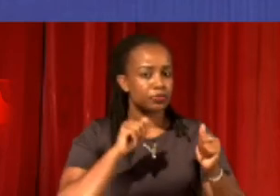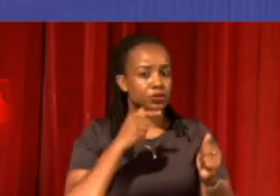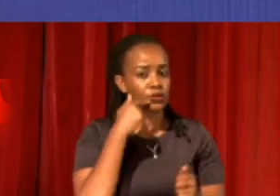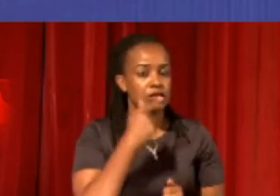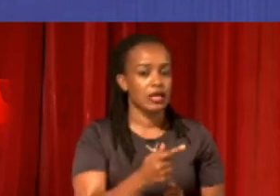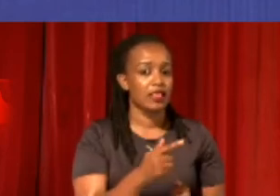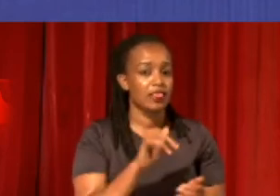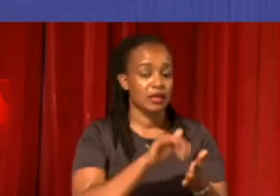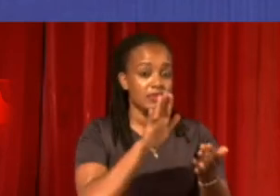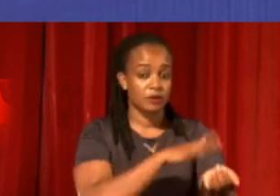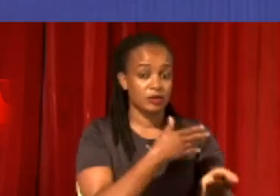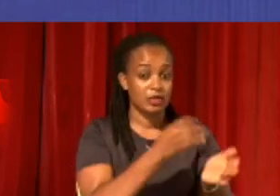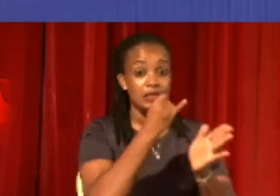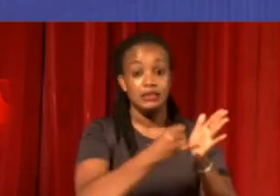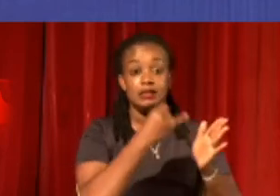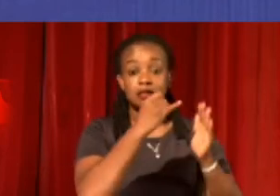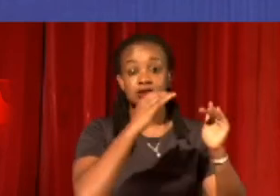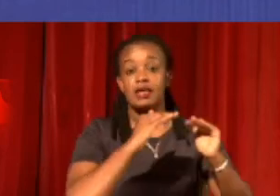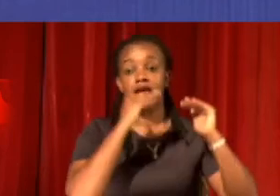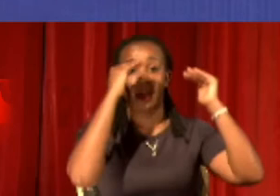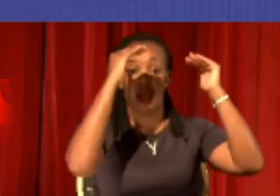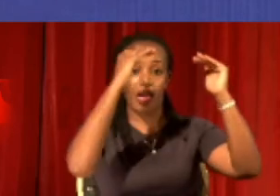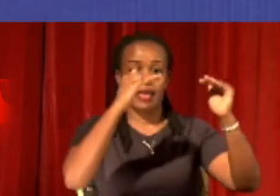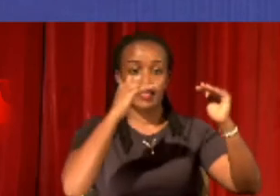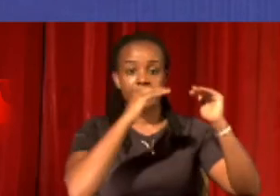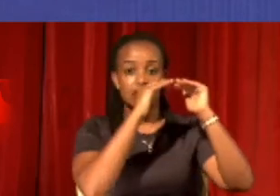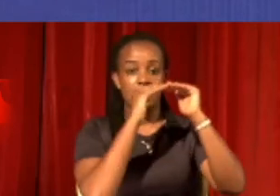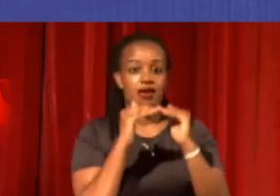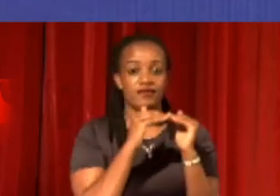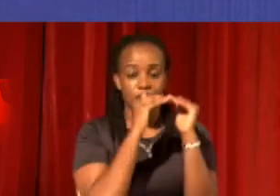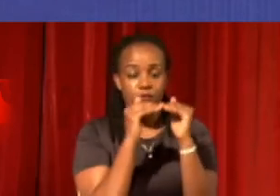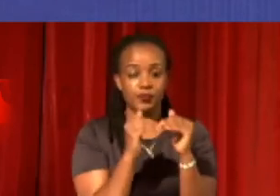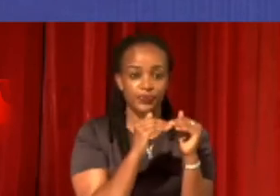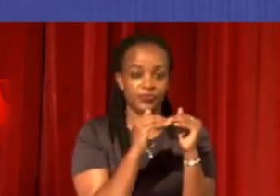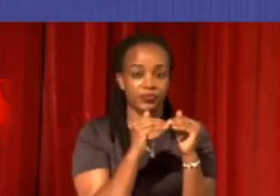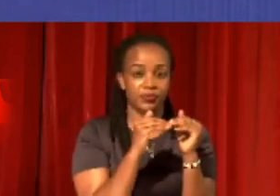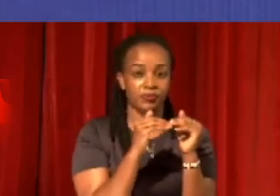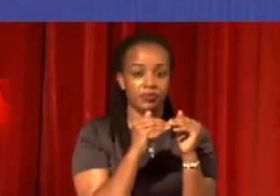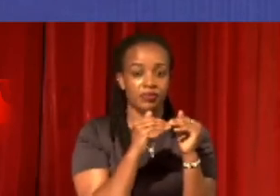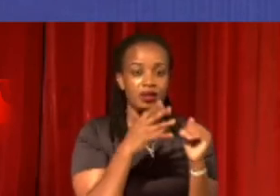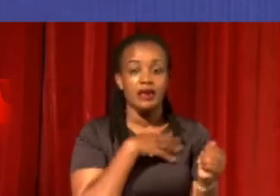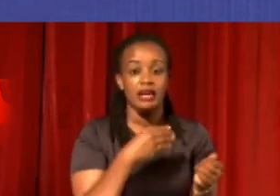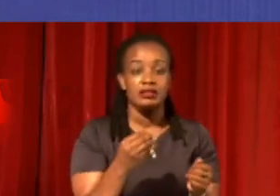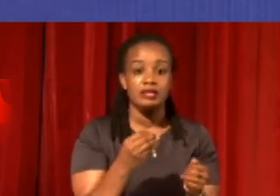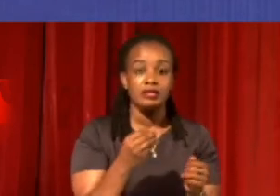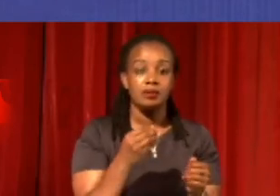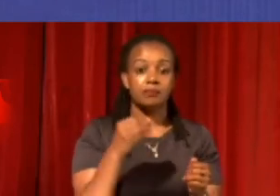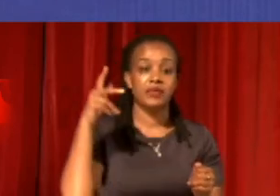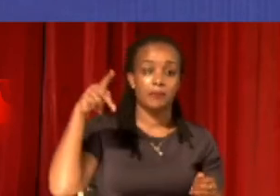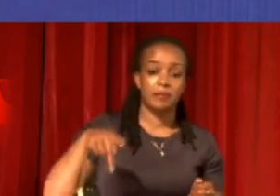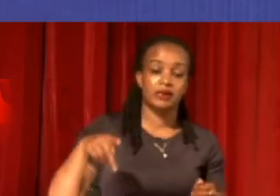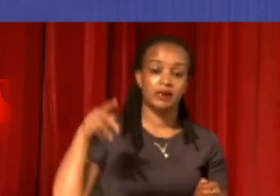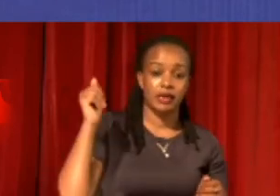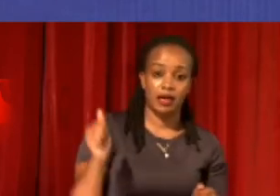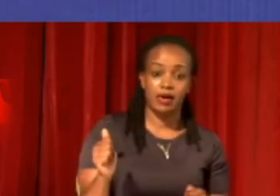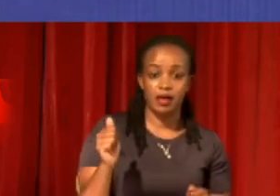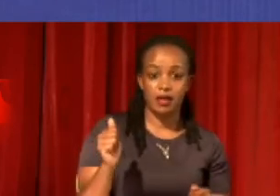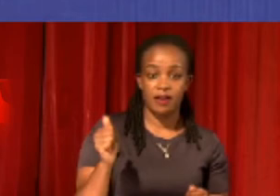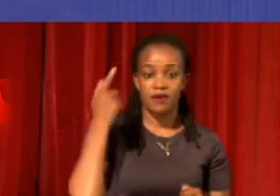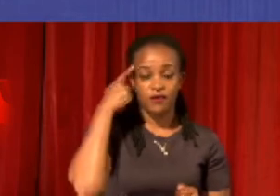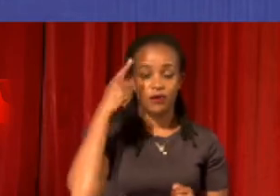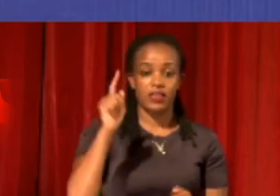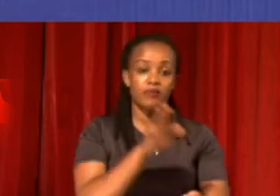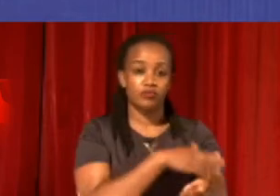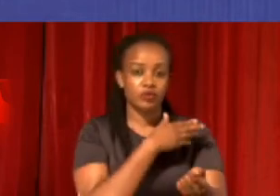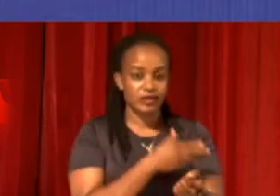at a very high level. Okay. It's being debated by the principal secretaries at the moment before it goes to the cabinet secretaries,